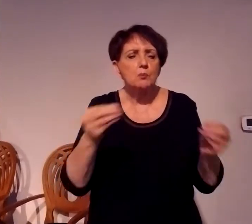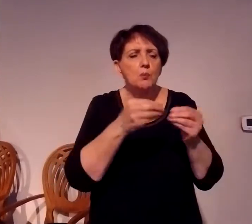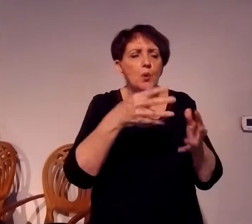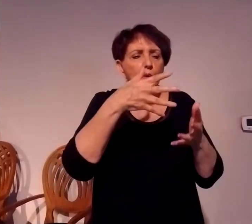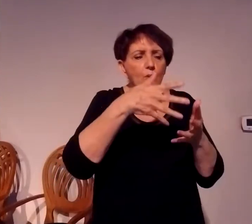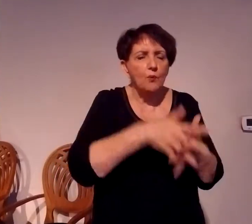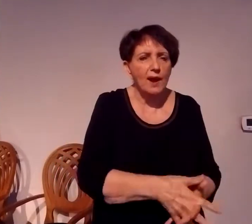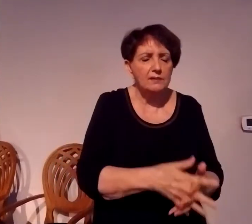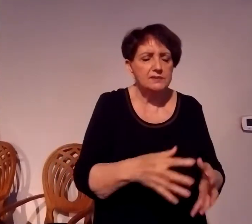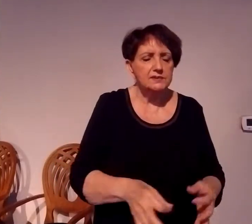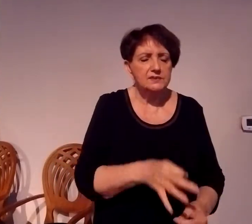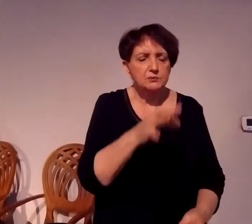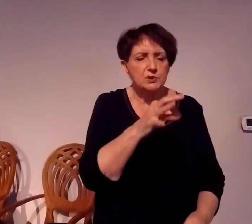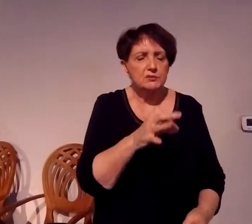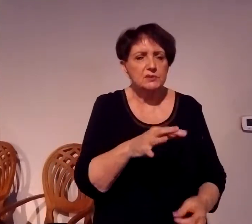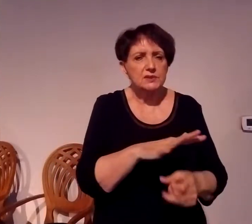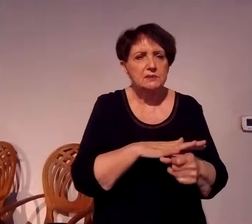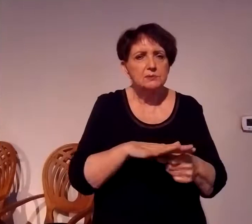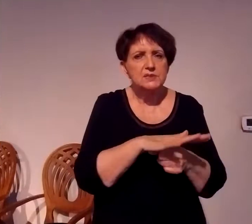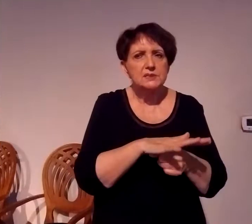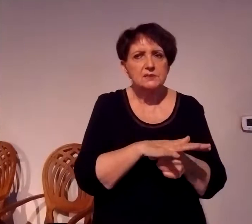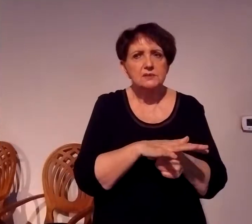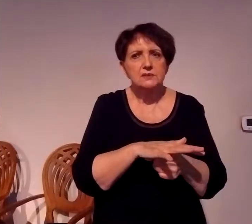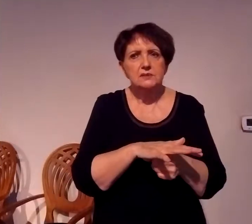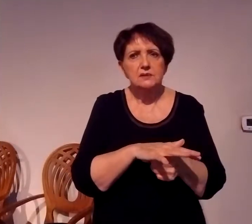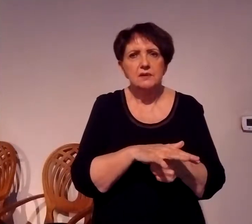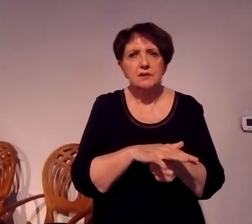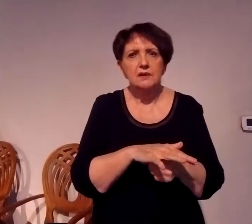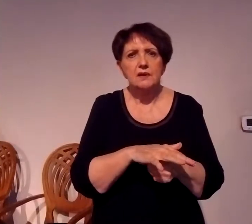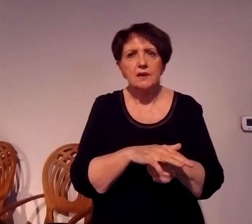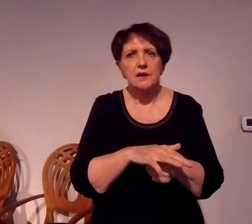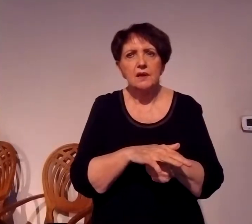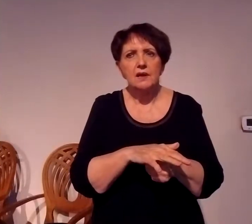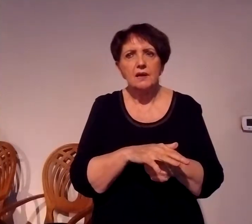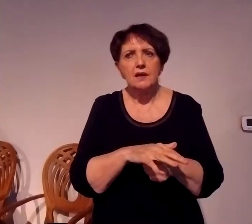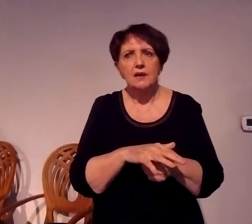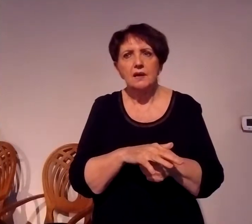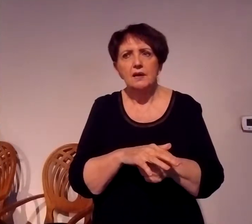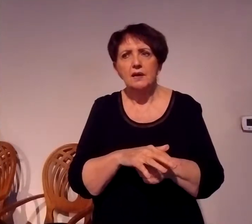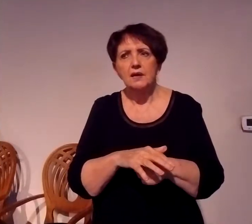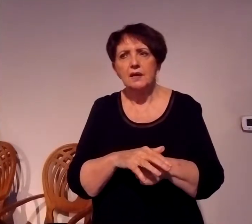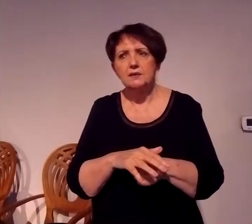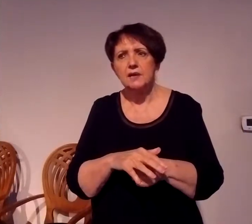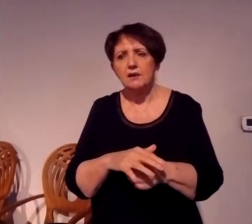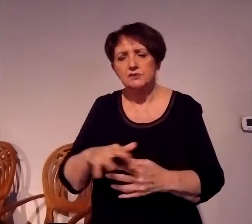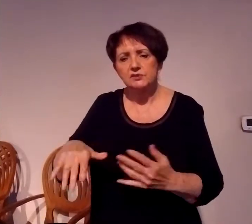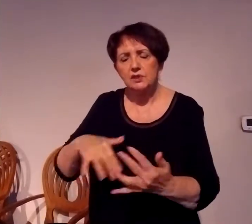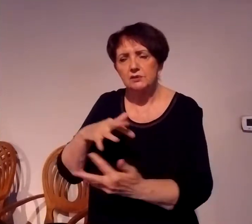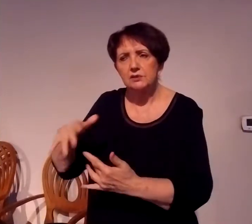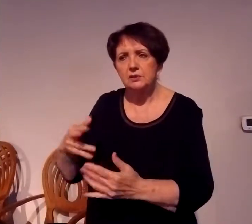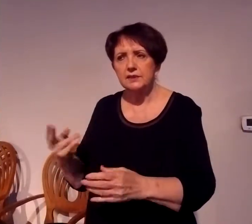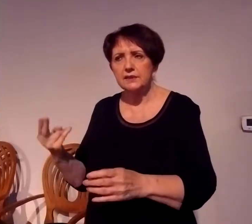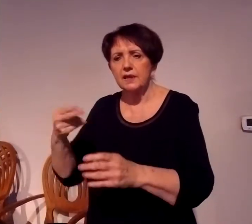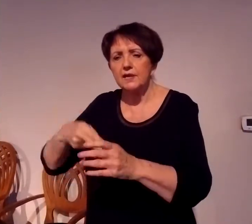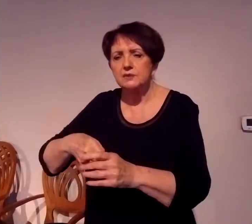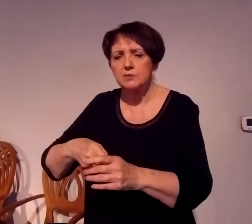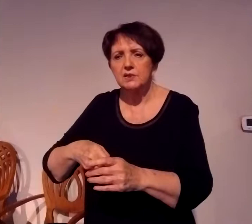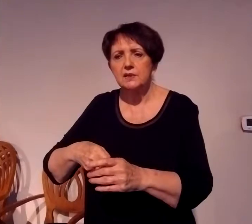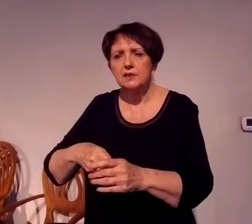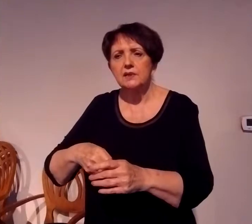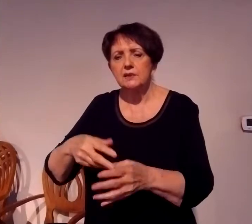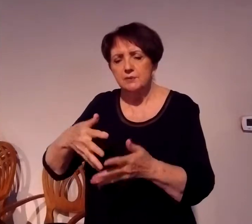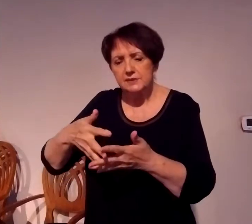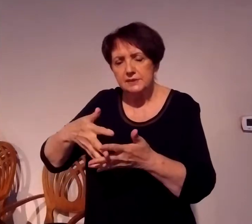centered position, and that our engagement, our social engagement, is deeply